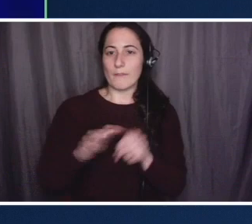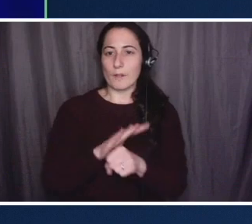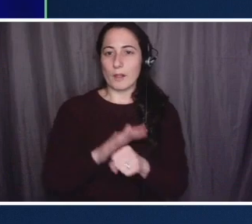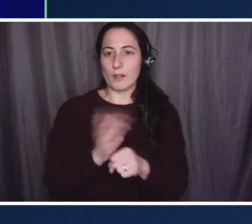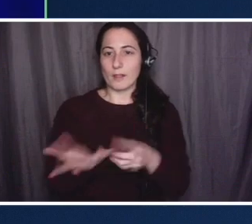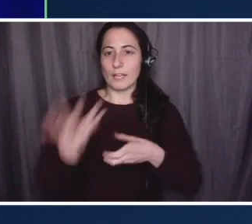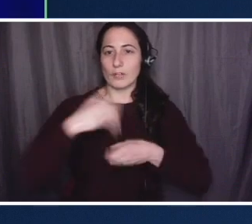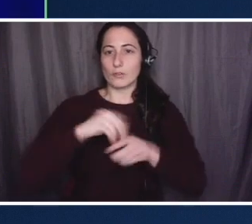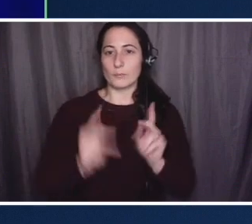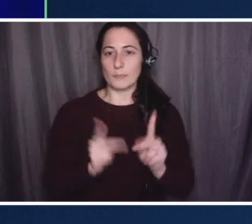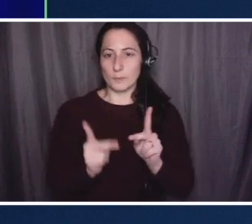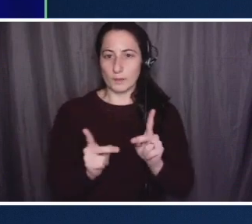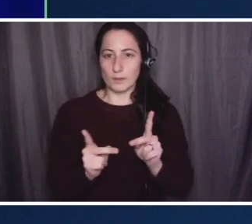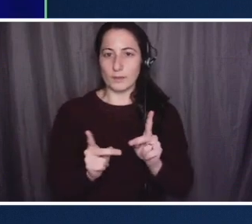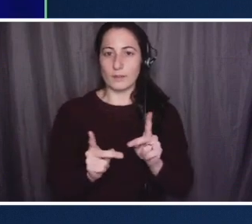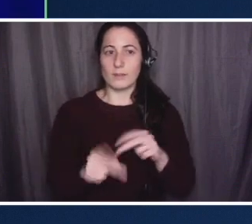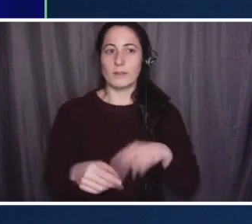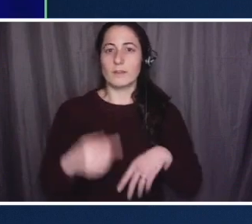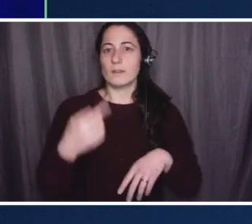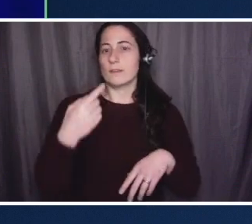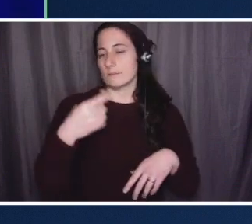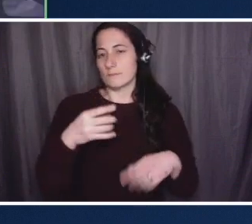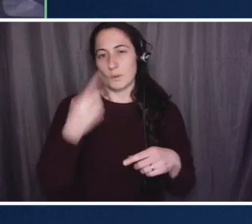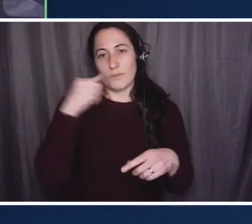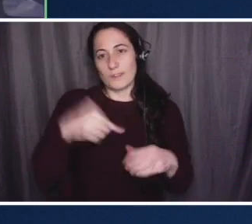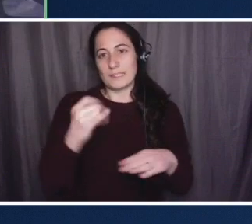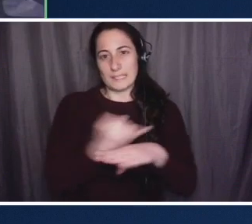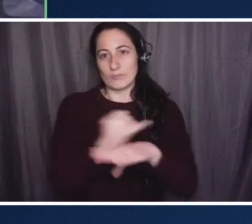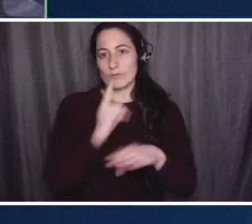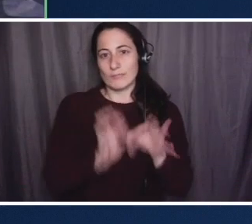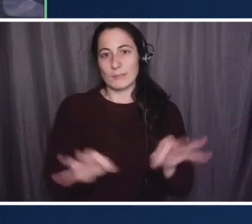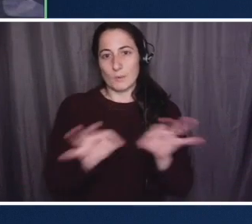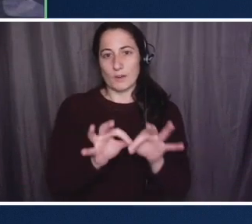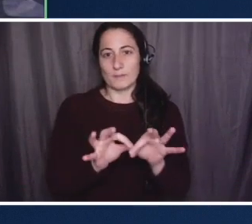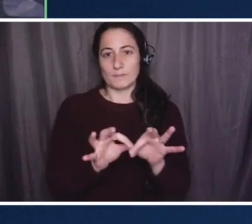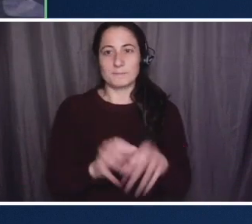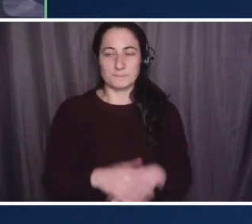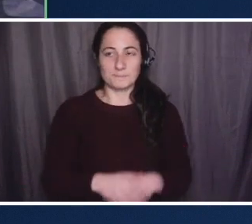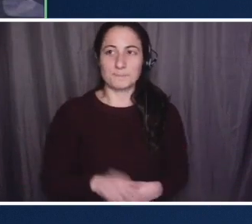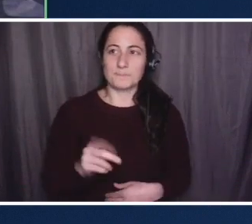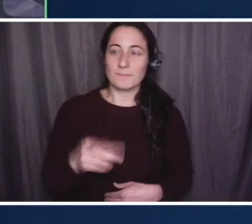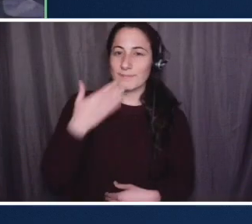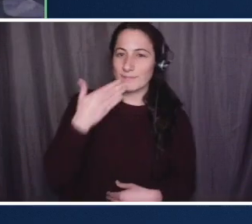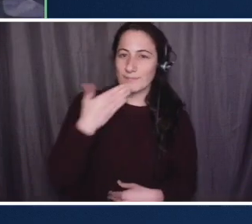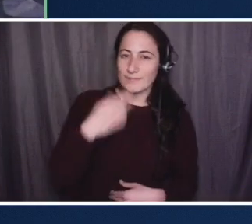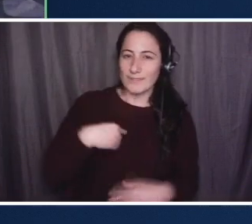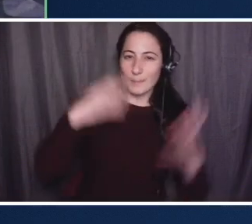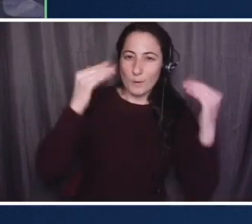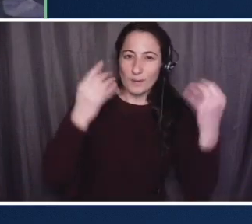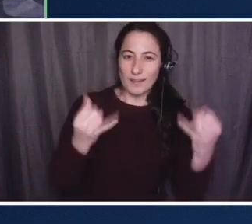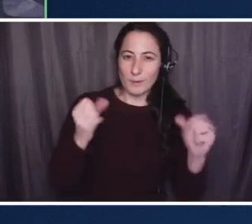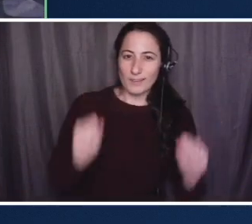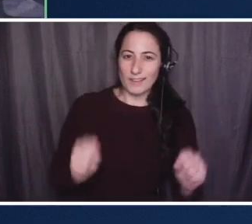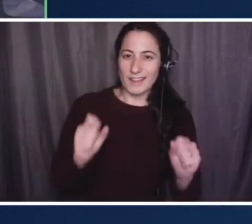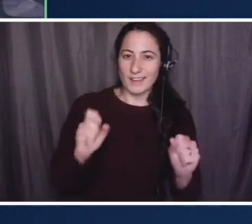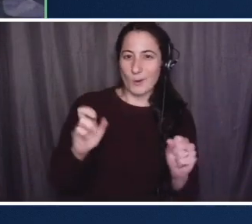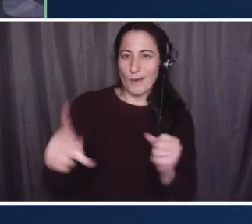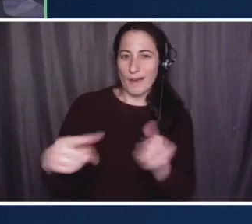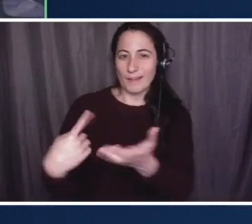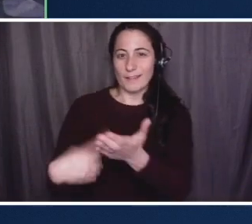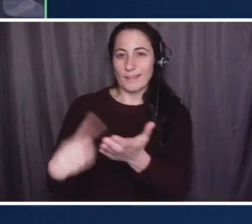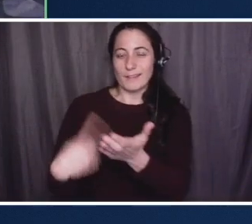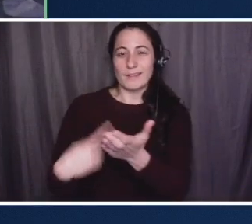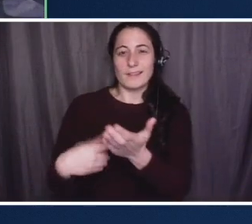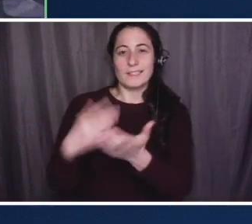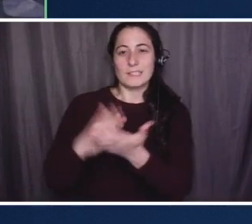lines, especially in this year that is so critical. Thank you, Kehinde. I'm really hoping that we can come back to some of those ideas. I